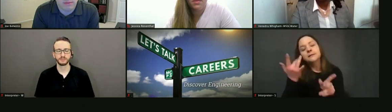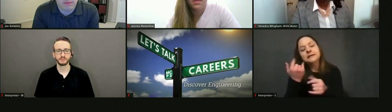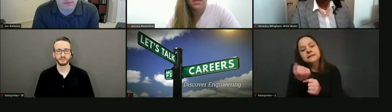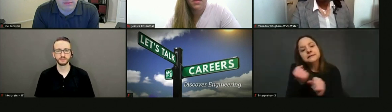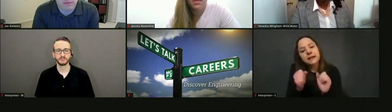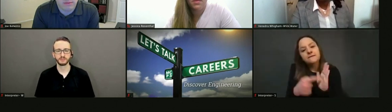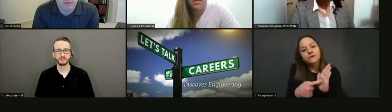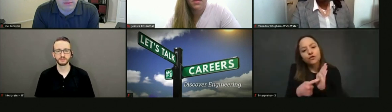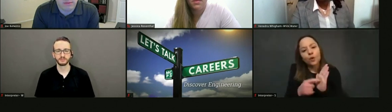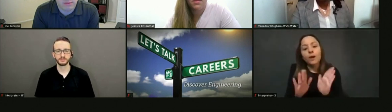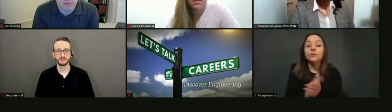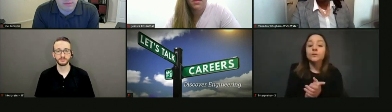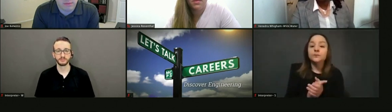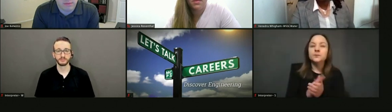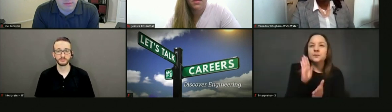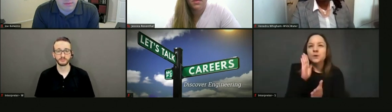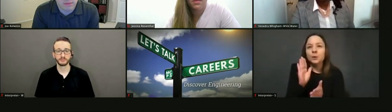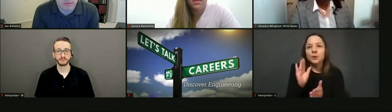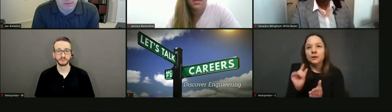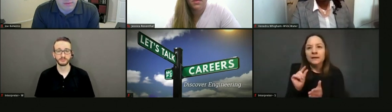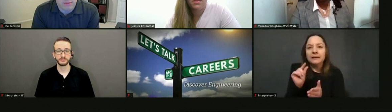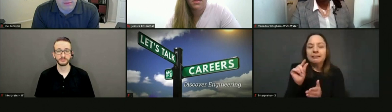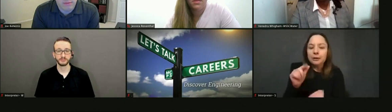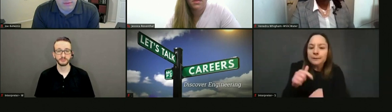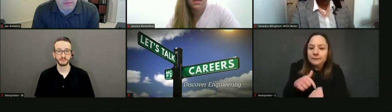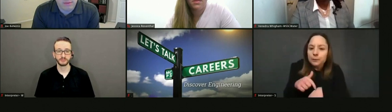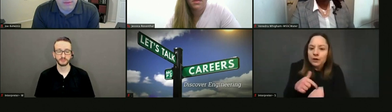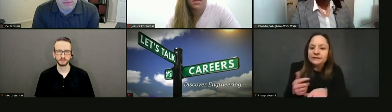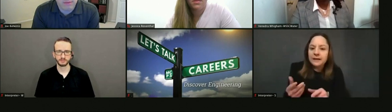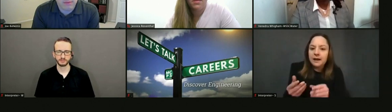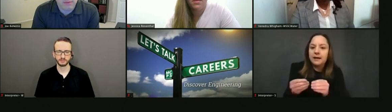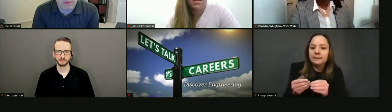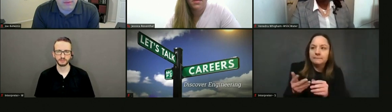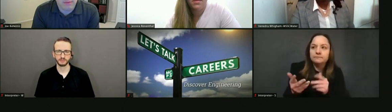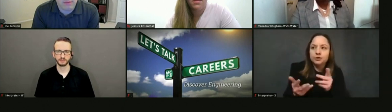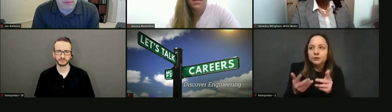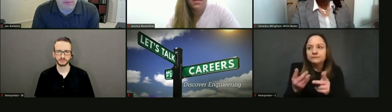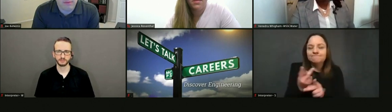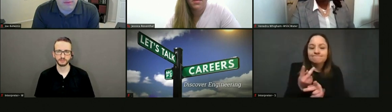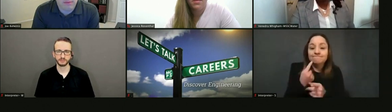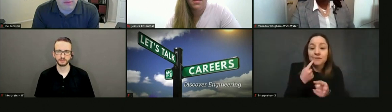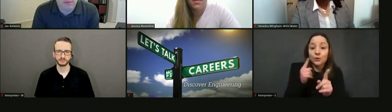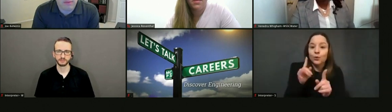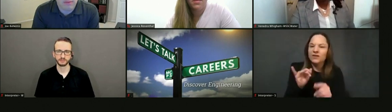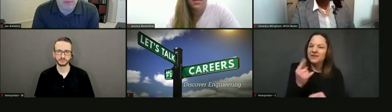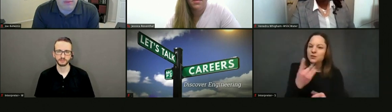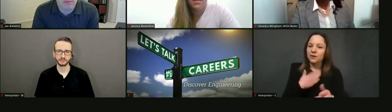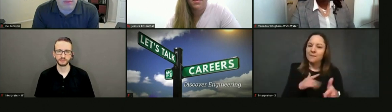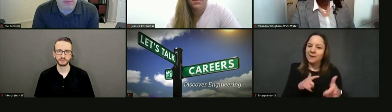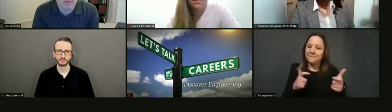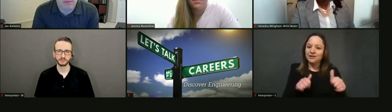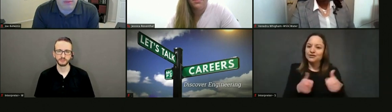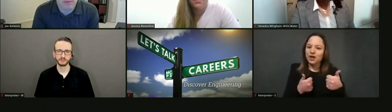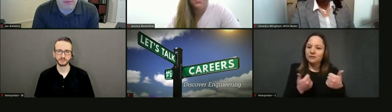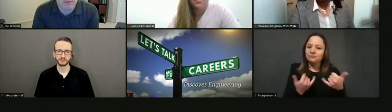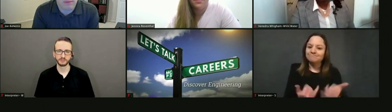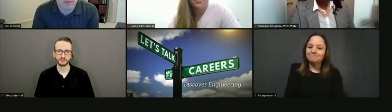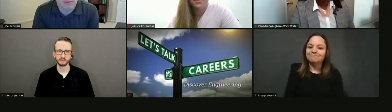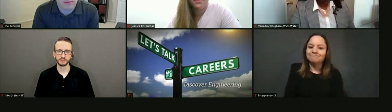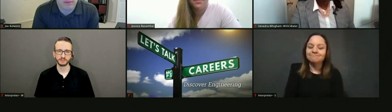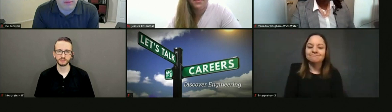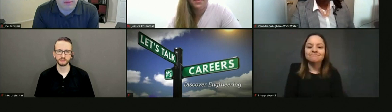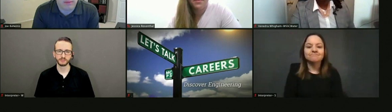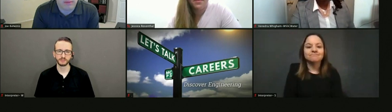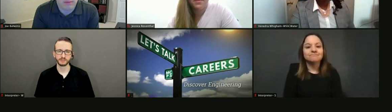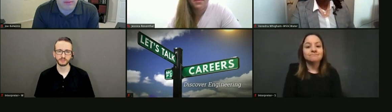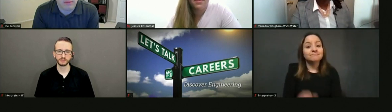requirements we have is going to be a little bit, and just figuring out how that will work is one of my biggest challenges right now.